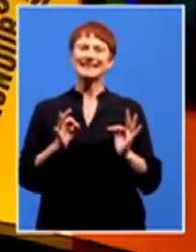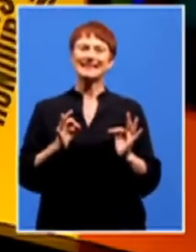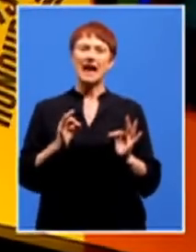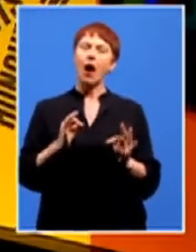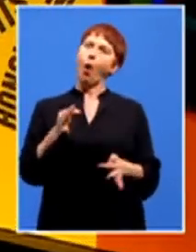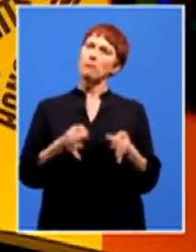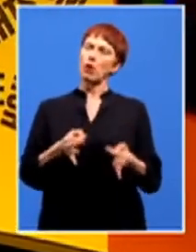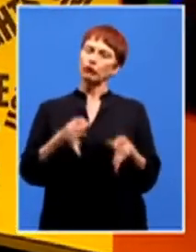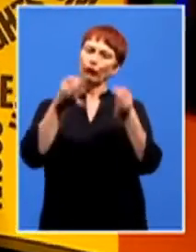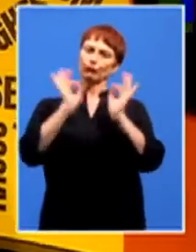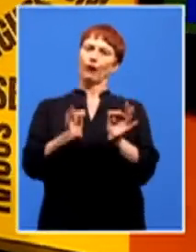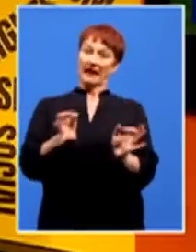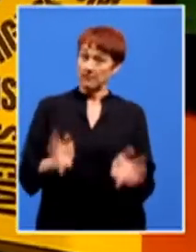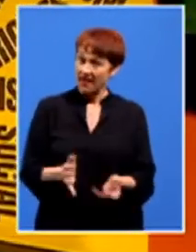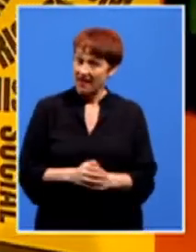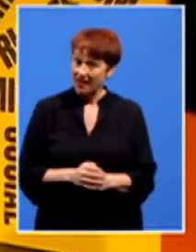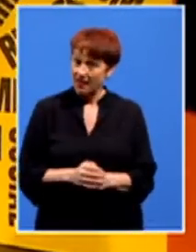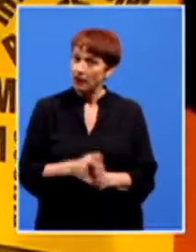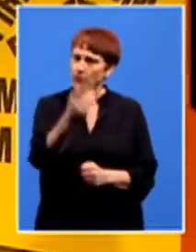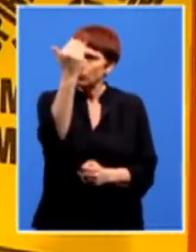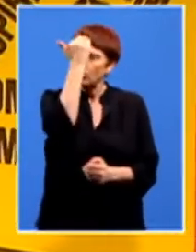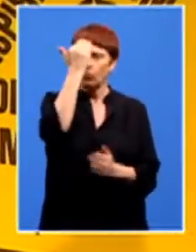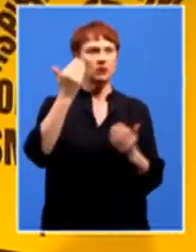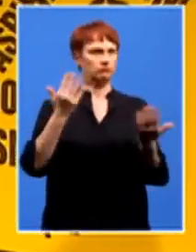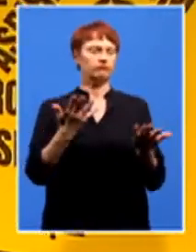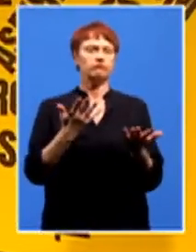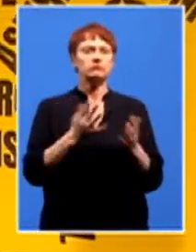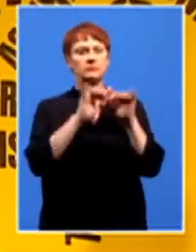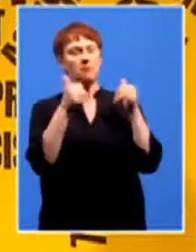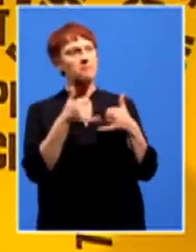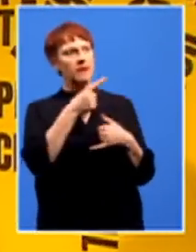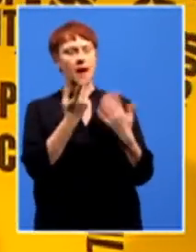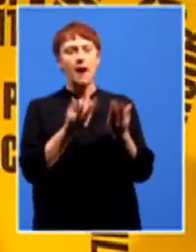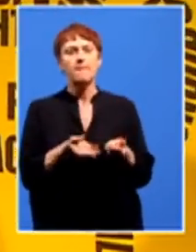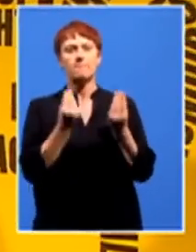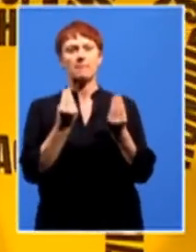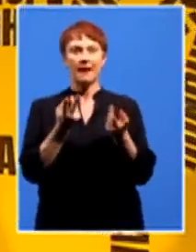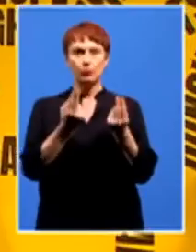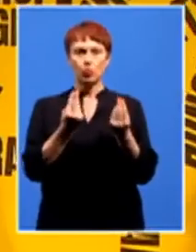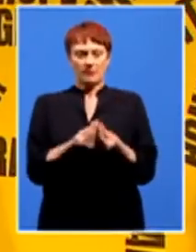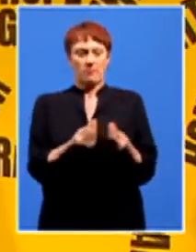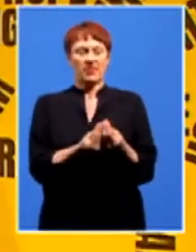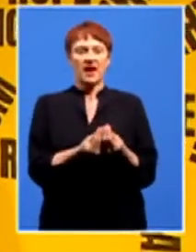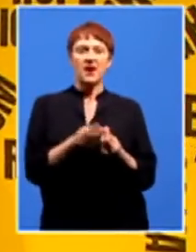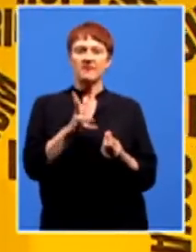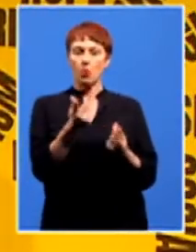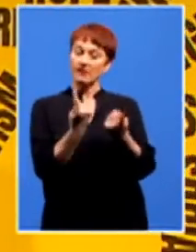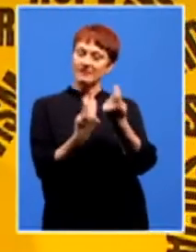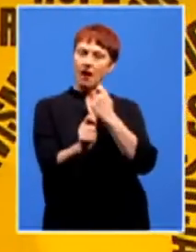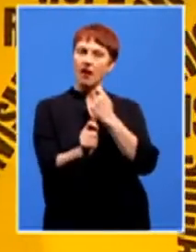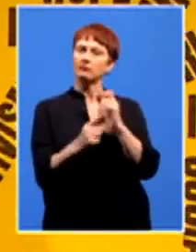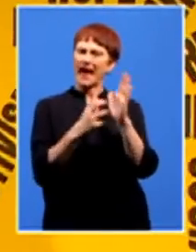Listen, advertising is still the go-to tool when it comes to introducing a new product or service, or when you want to